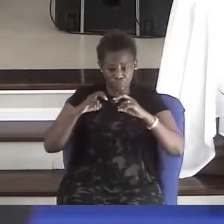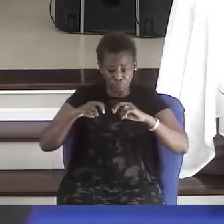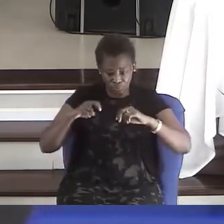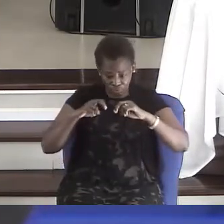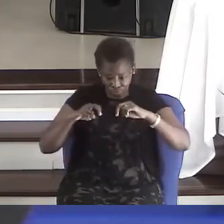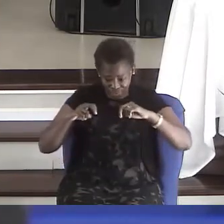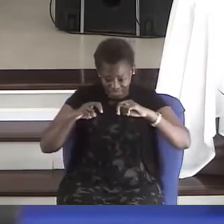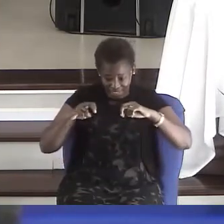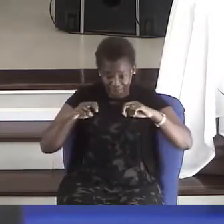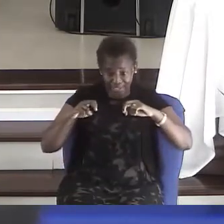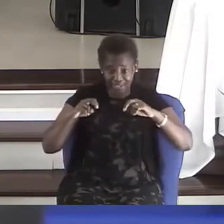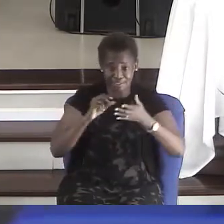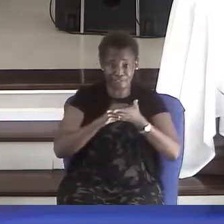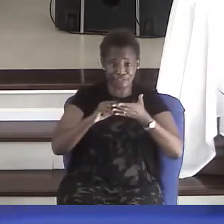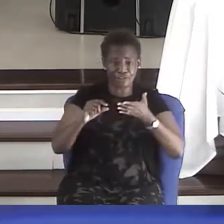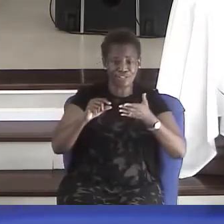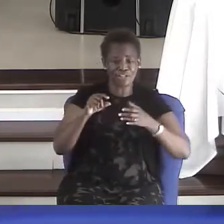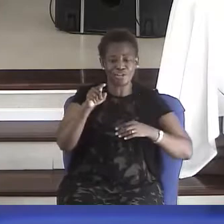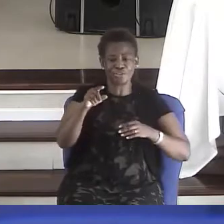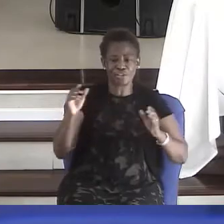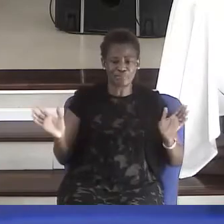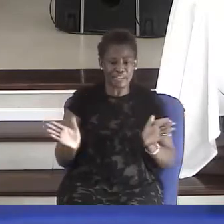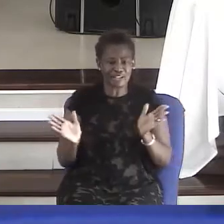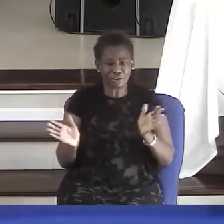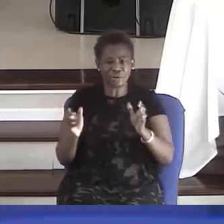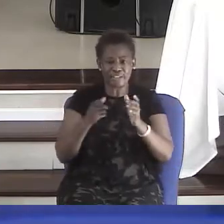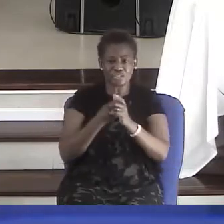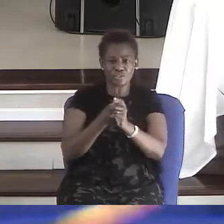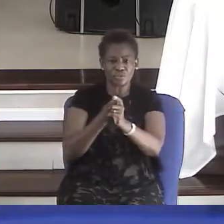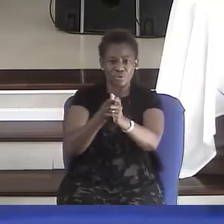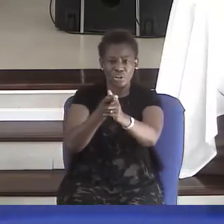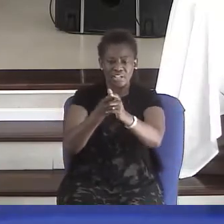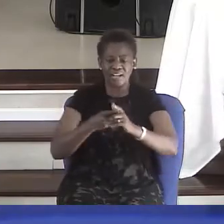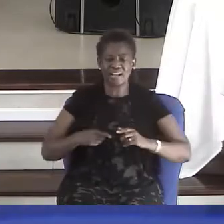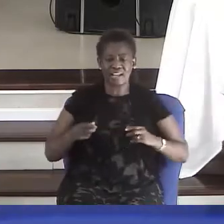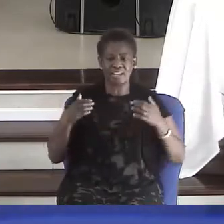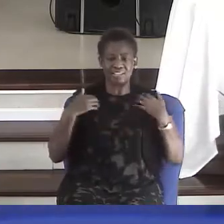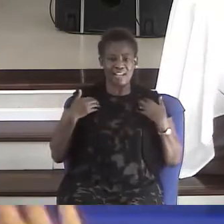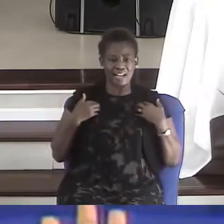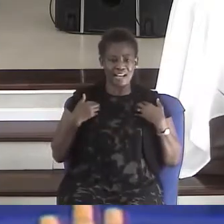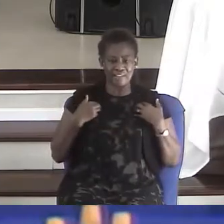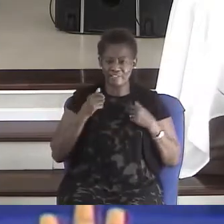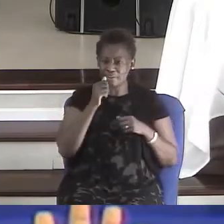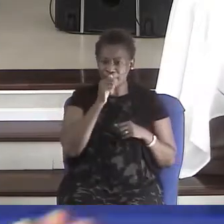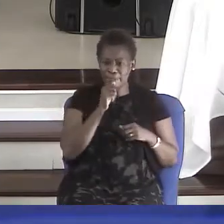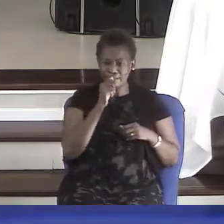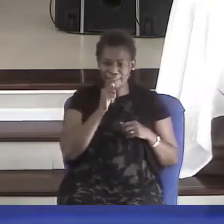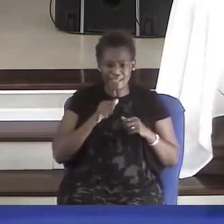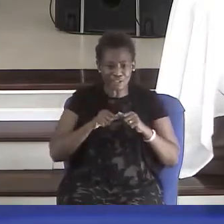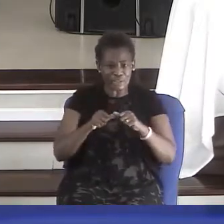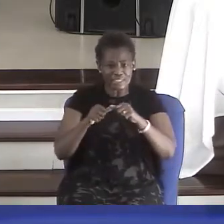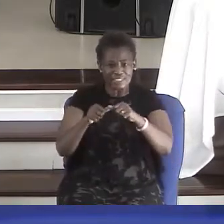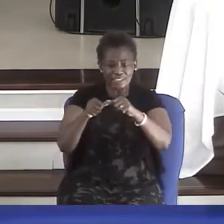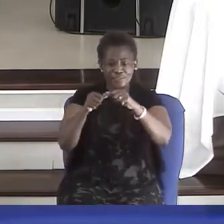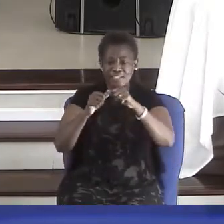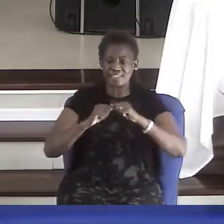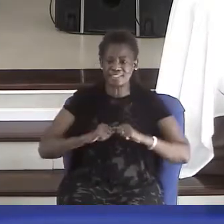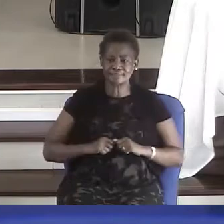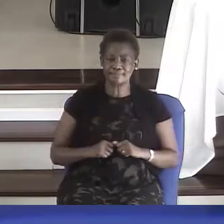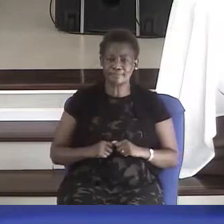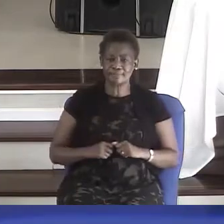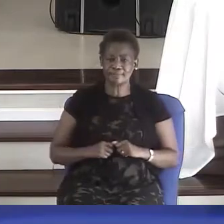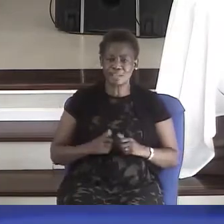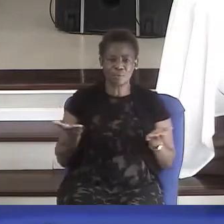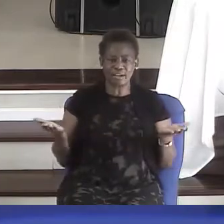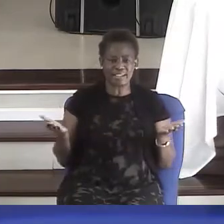be encouraged to run. You'll be encouraged to have patient continuance. What is it we're seeing? He's saying, when we get